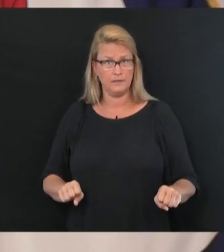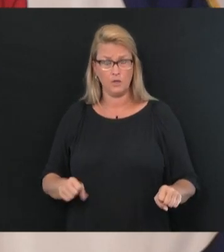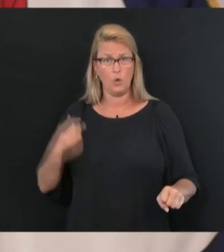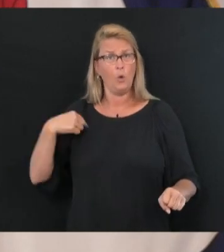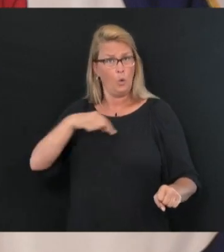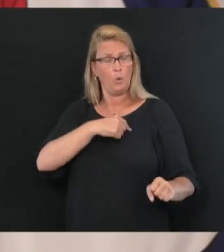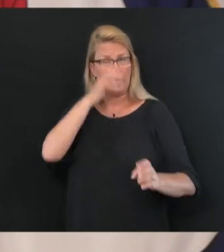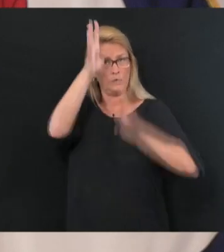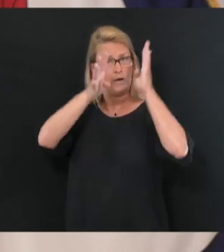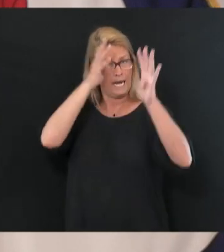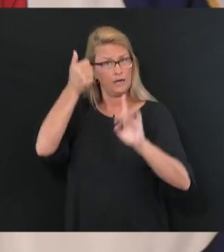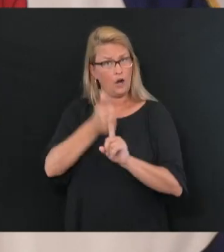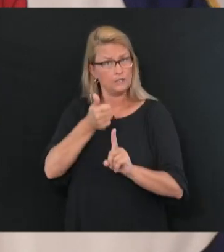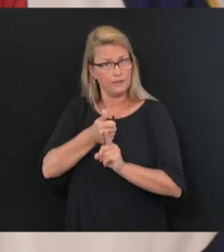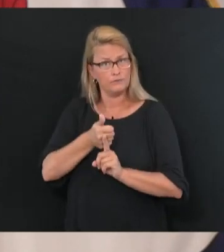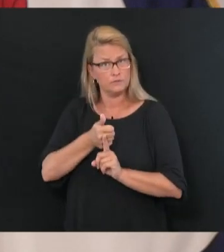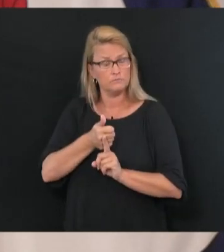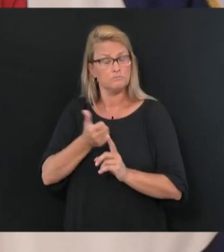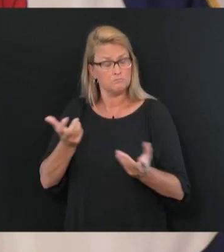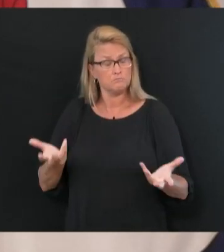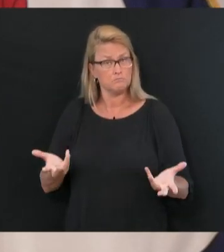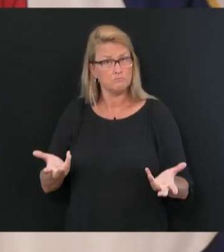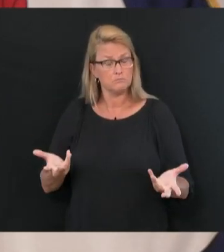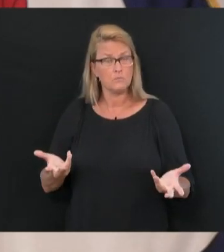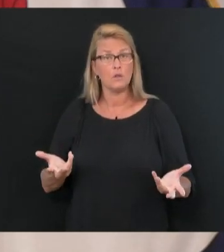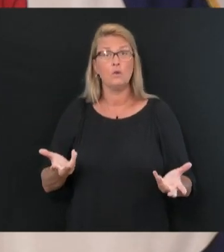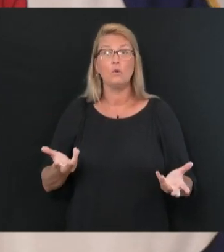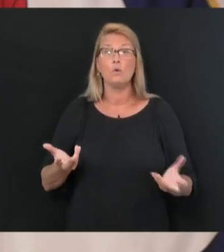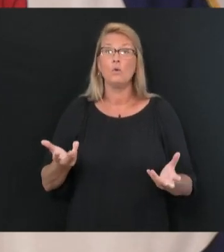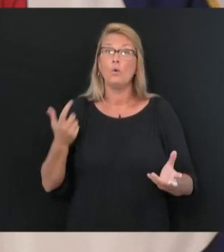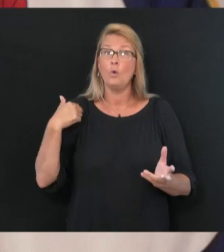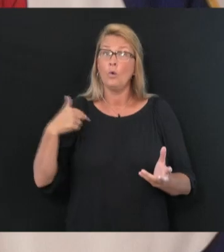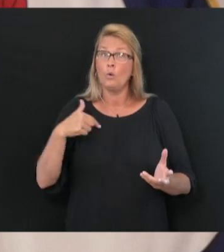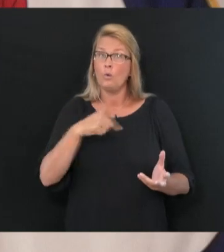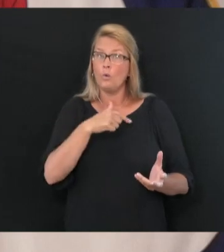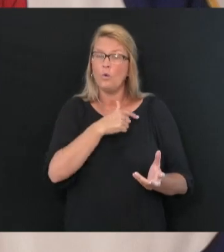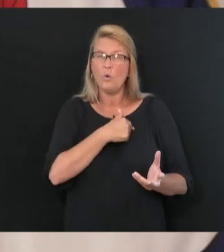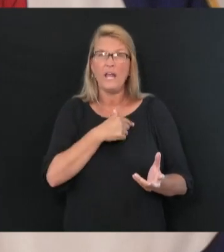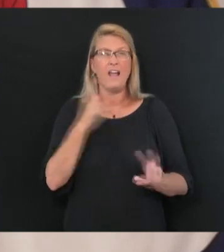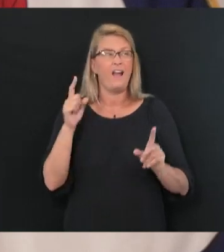and we feel like it's really good. We also said along the way what we